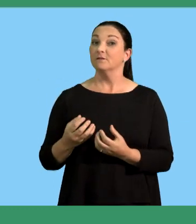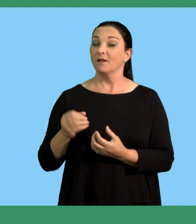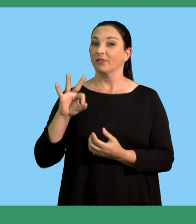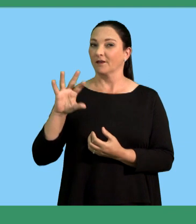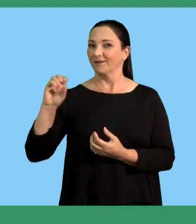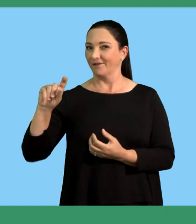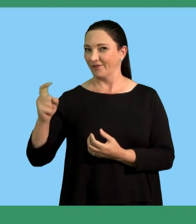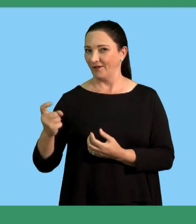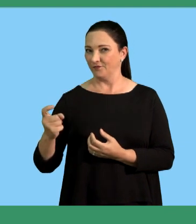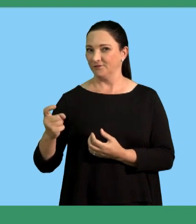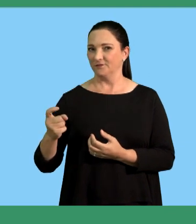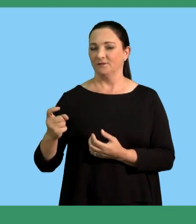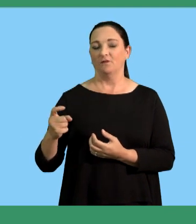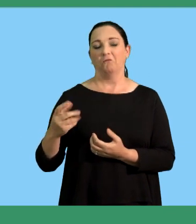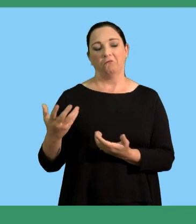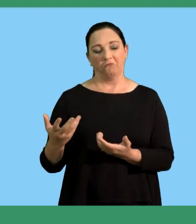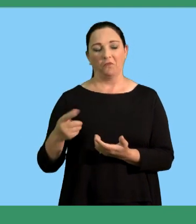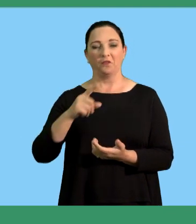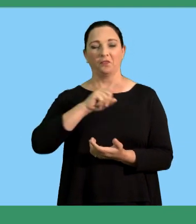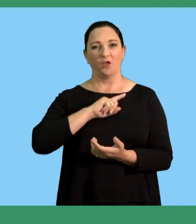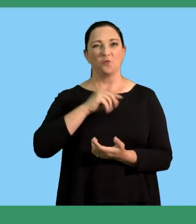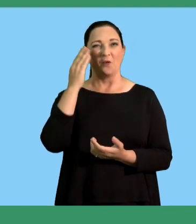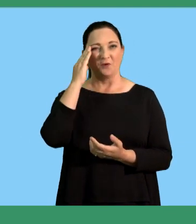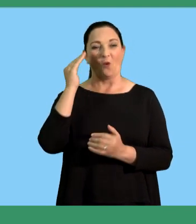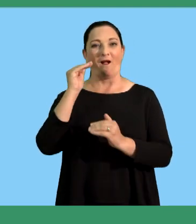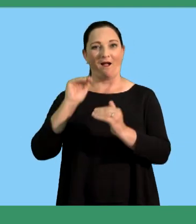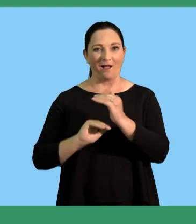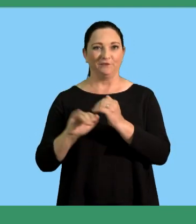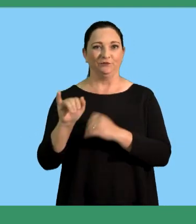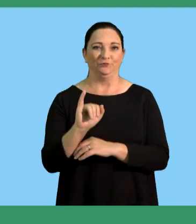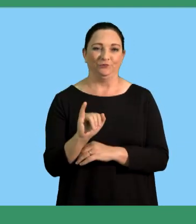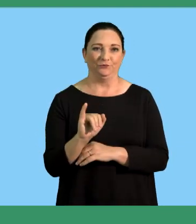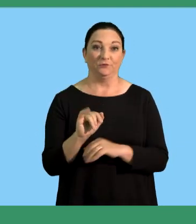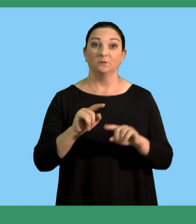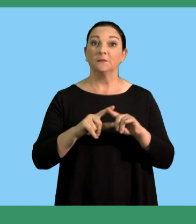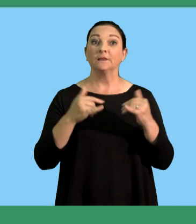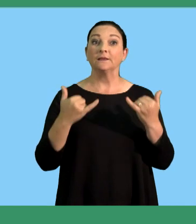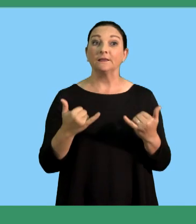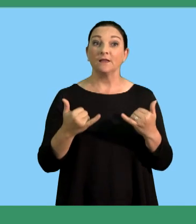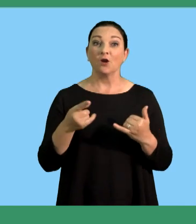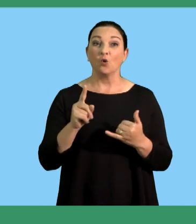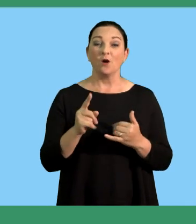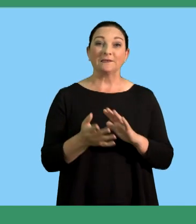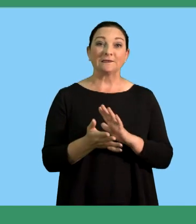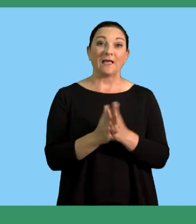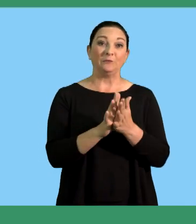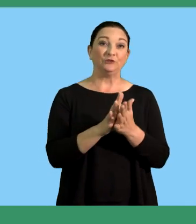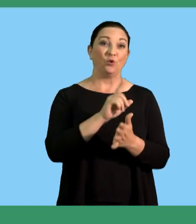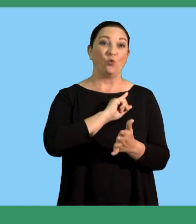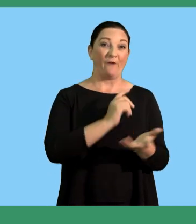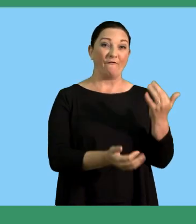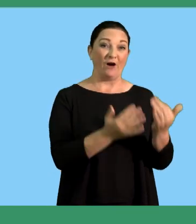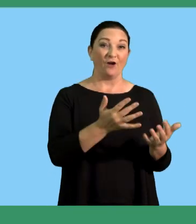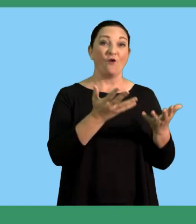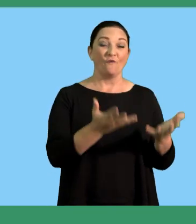is worth 300,000, we see under insurance, as we said, so the damage now is 60,000, because that